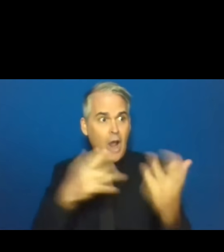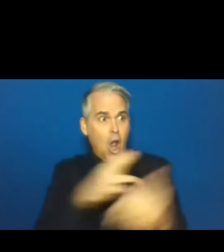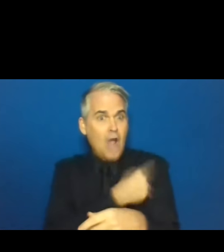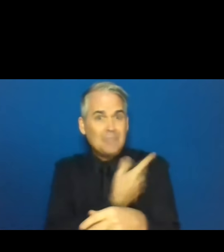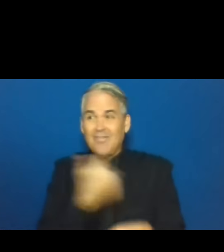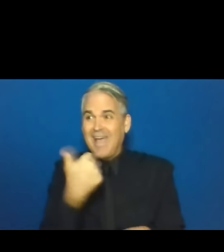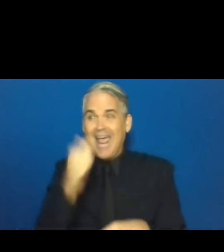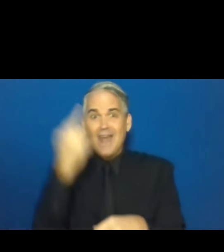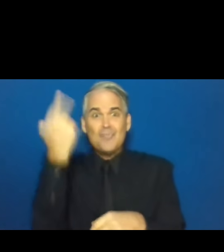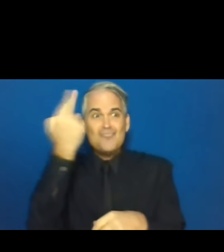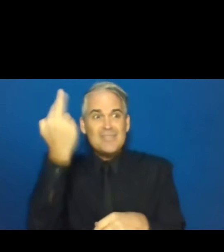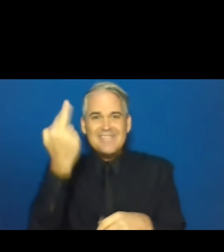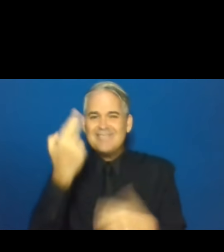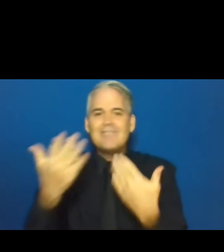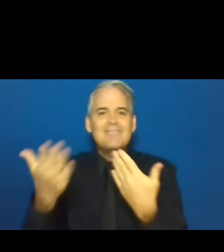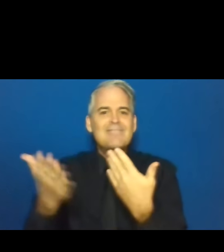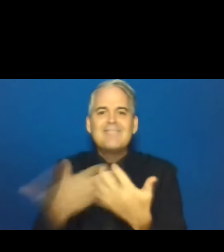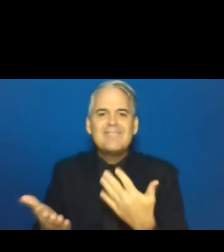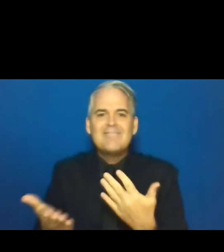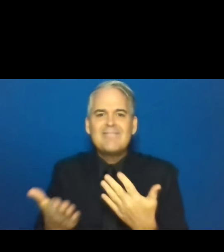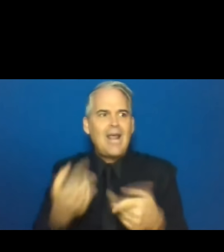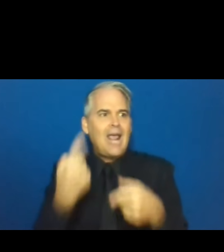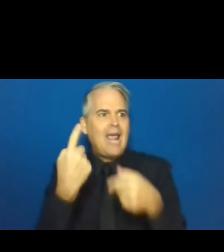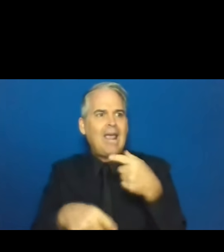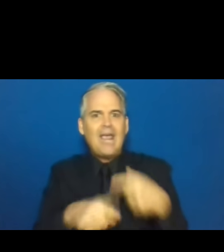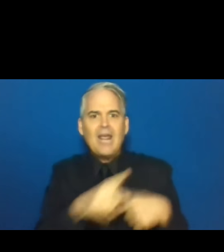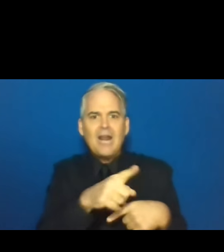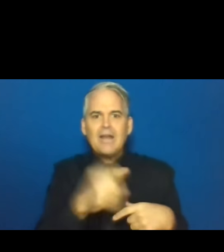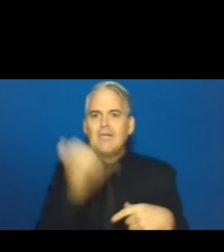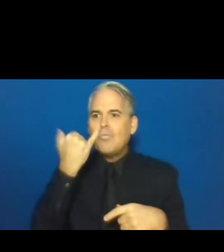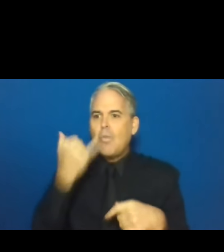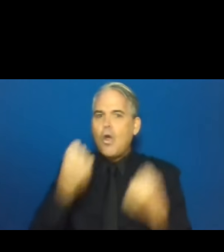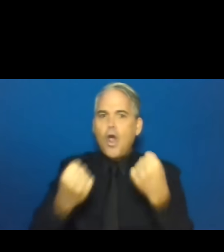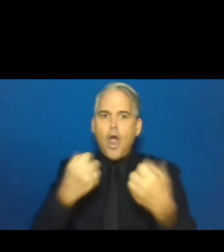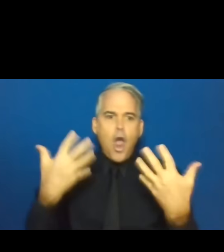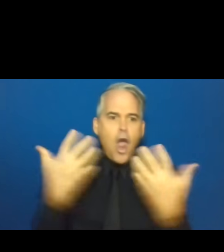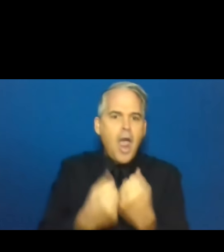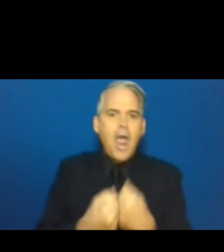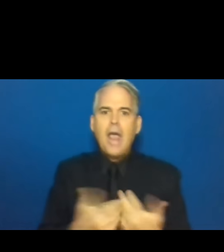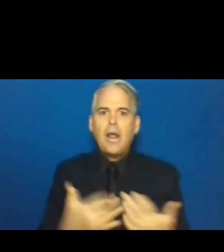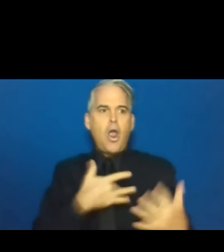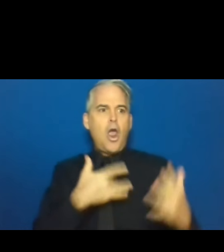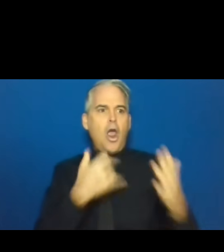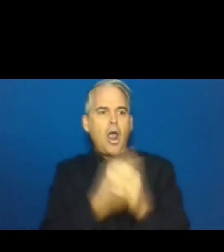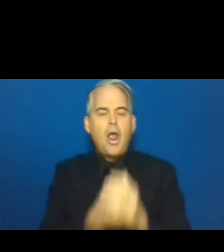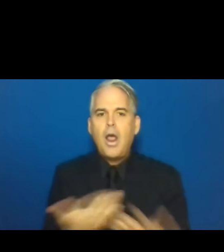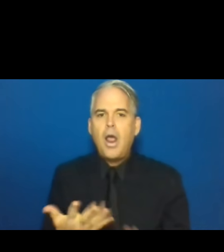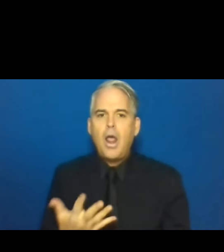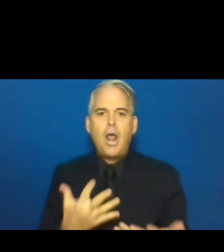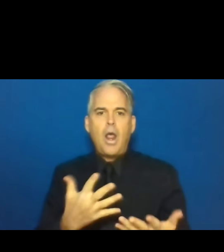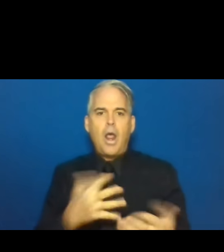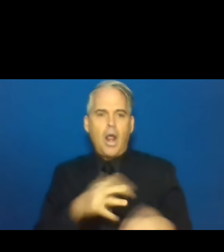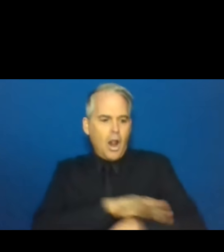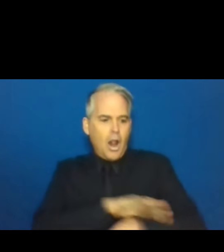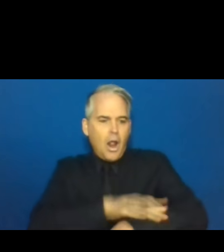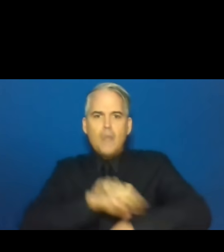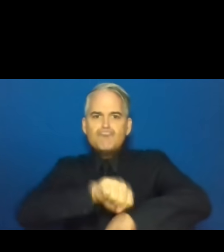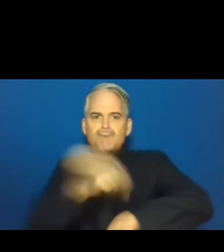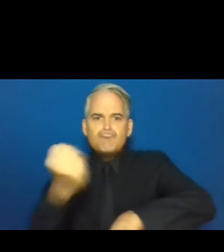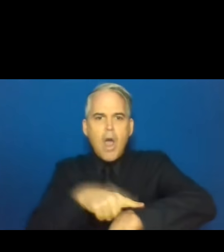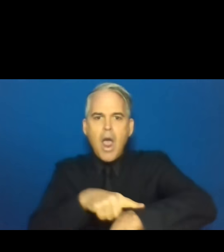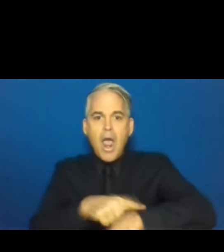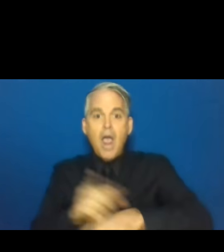get in a car accident or have a heart attack or break a wrist, you won't be able to access care if our hospitals are full and there